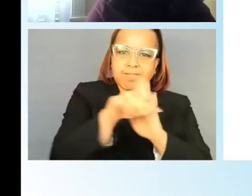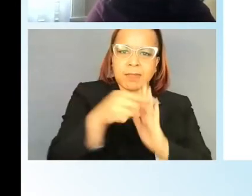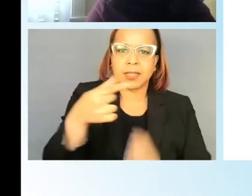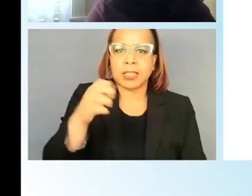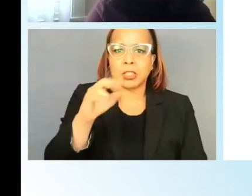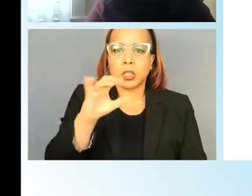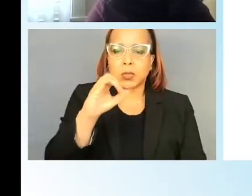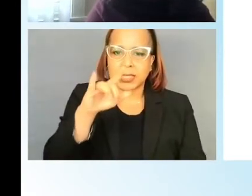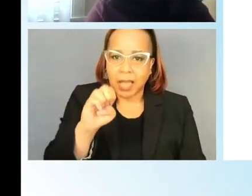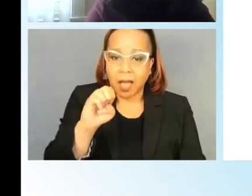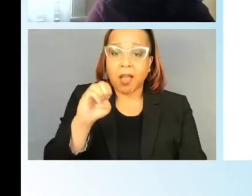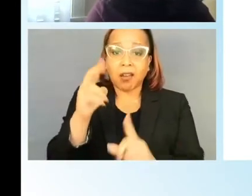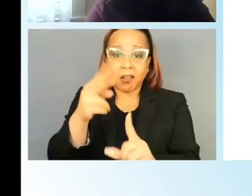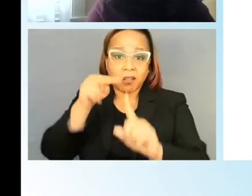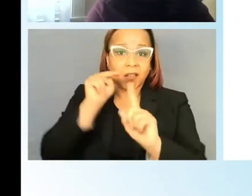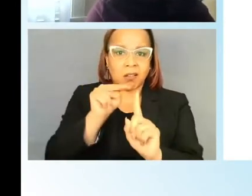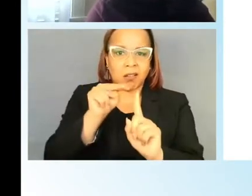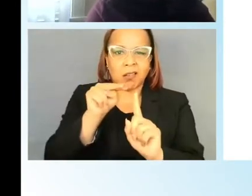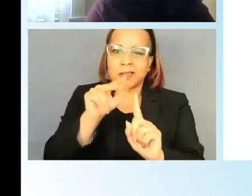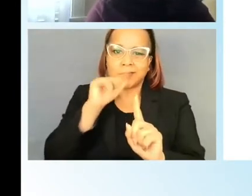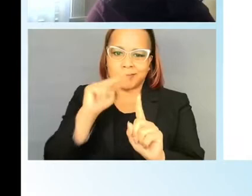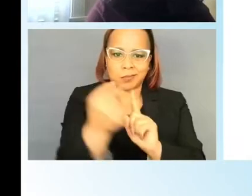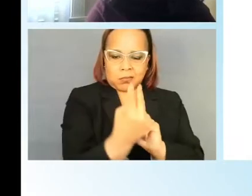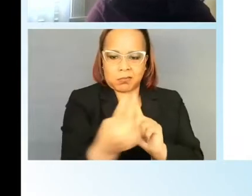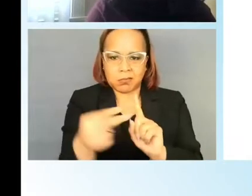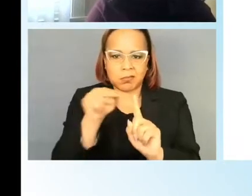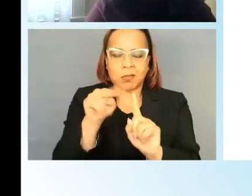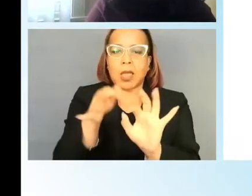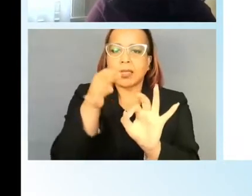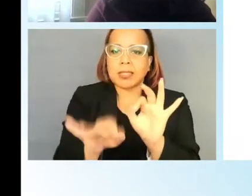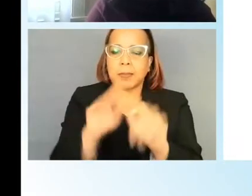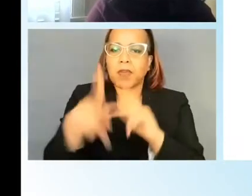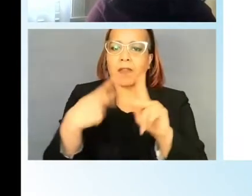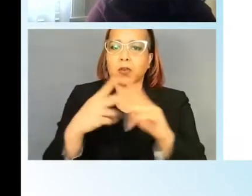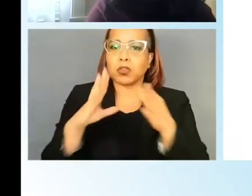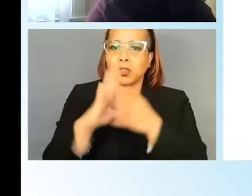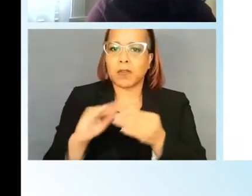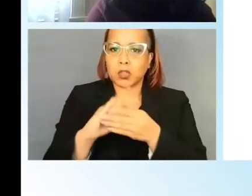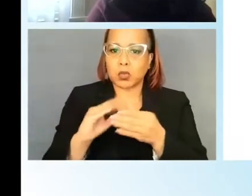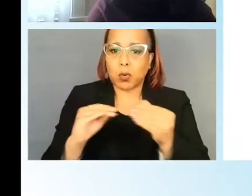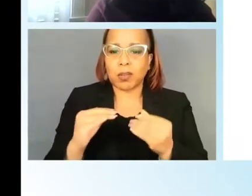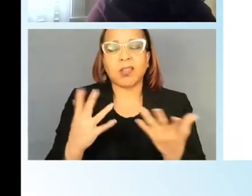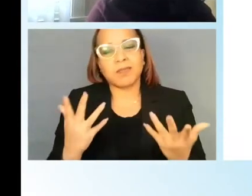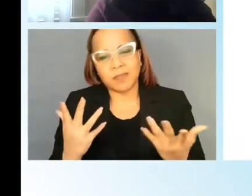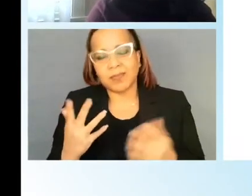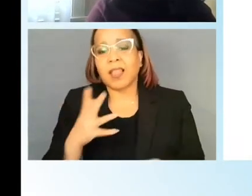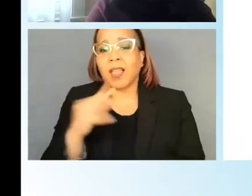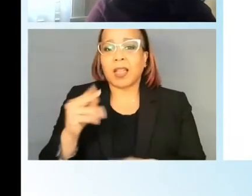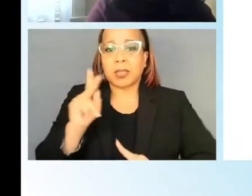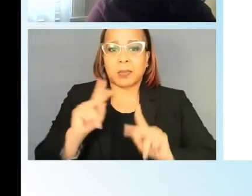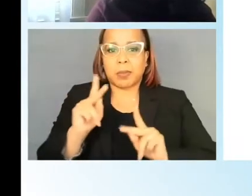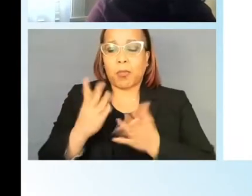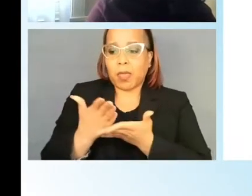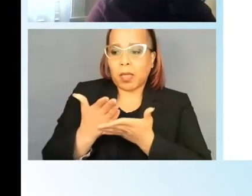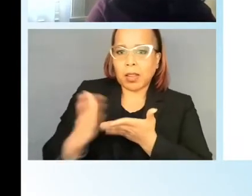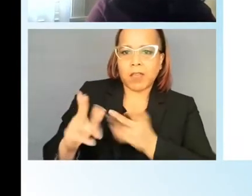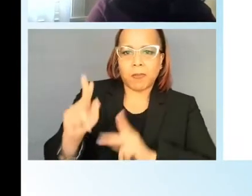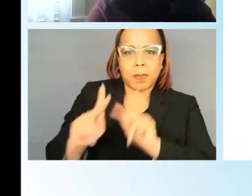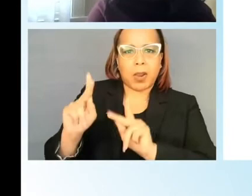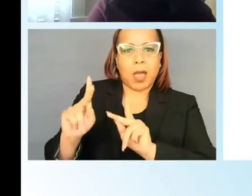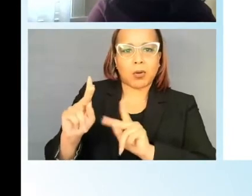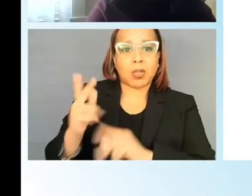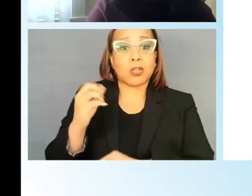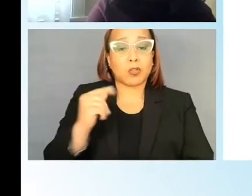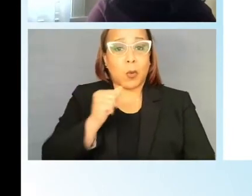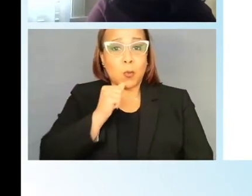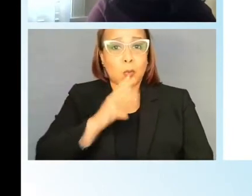one side of the story or a very simplified version of the story. And of course, they leave people out. So women,